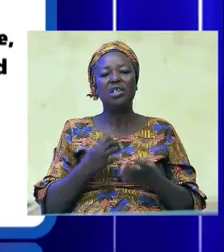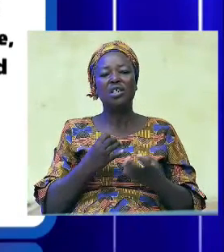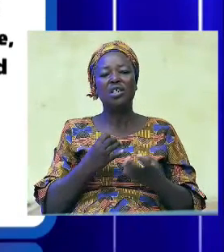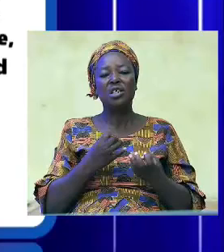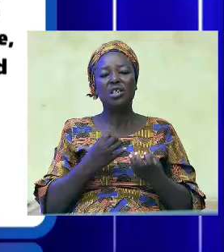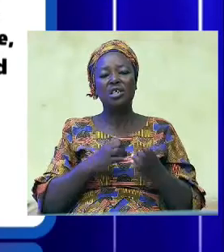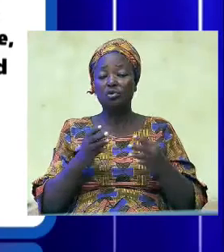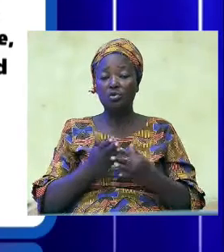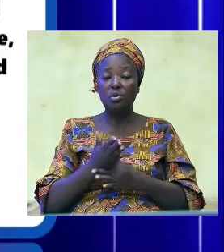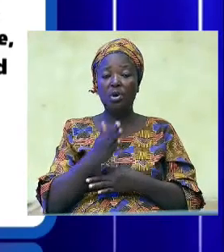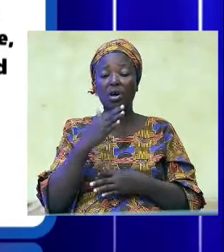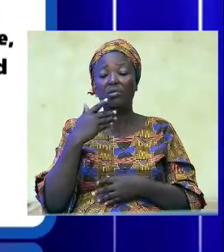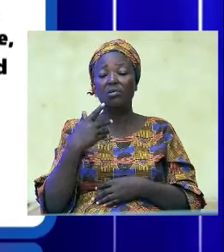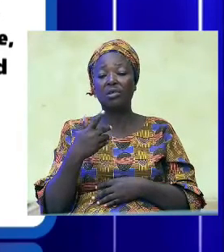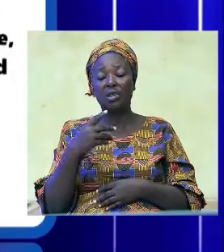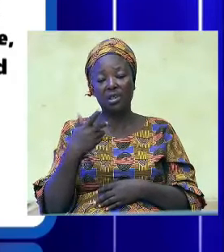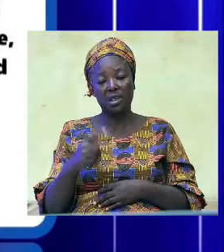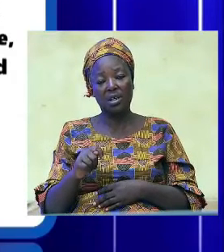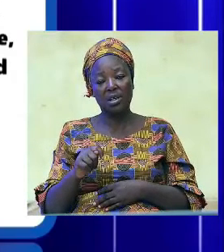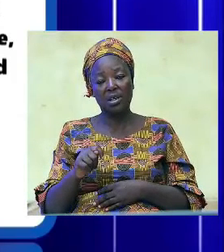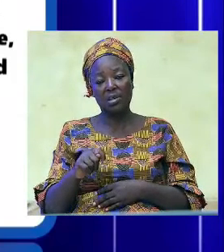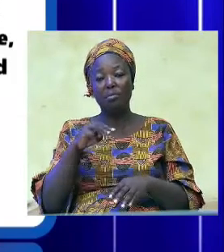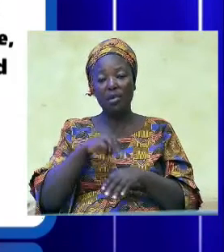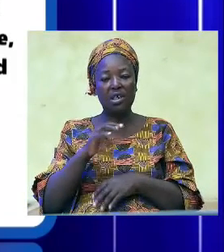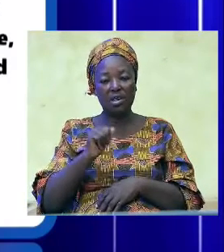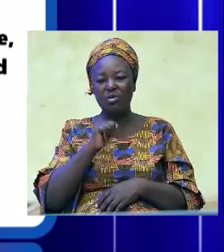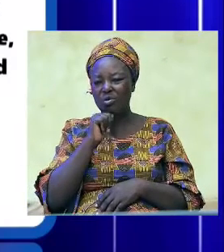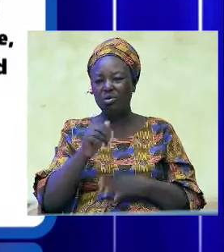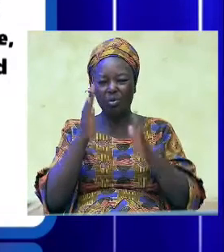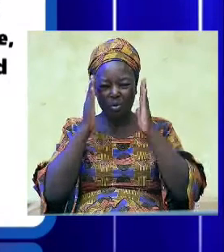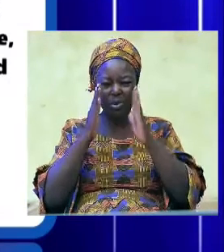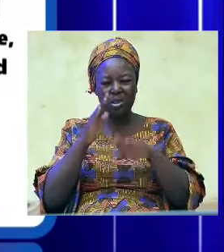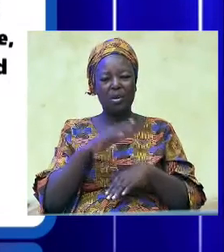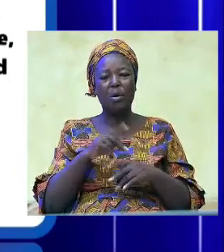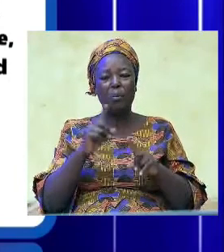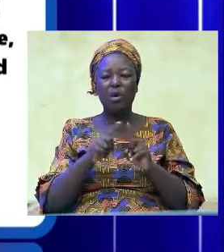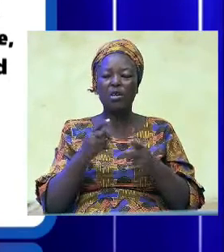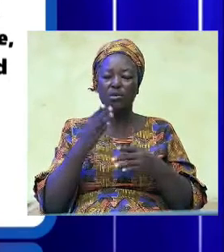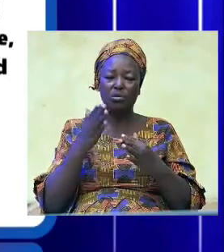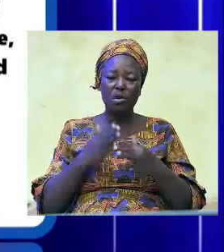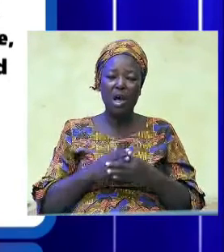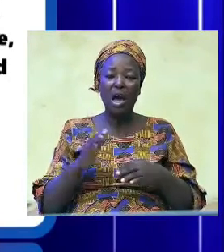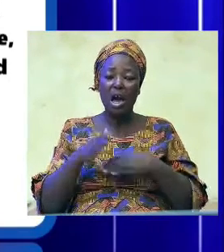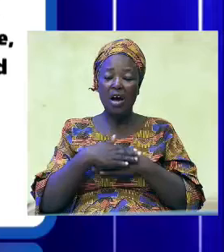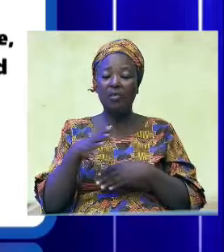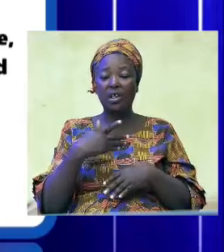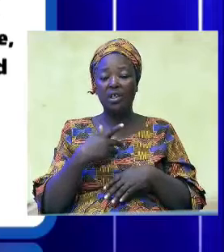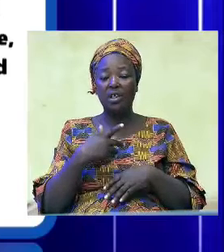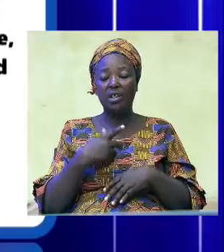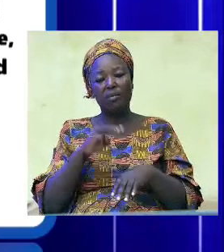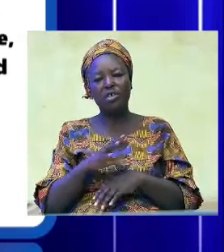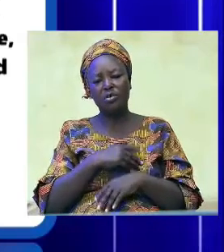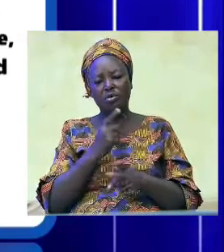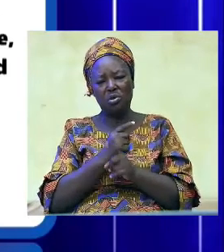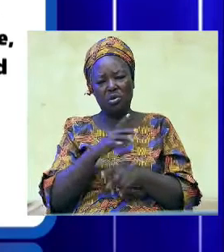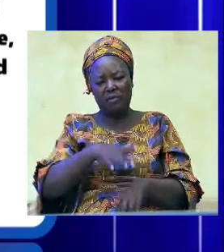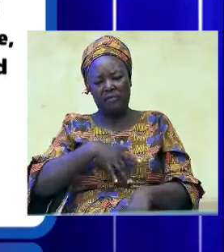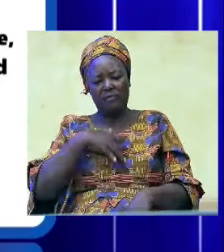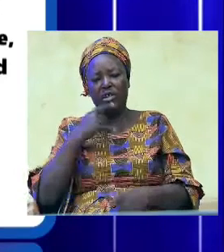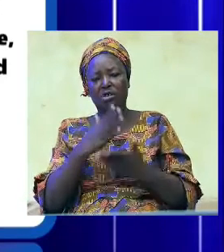the message, she could not really concentrate. But towards the end of the message, she felt